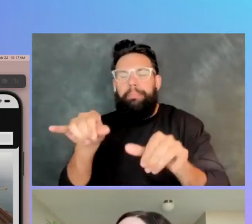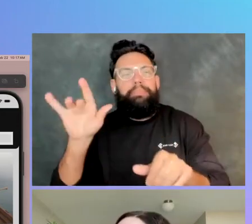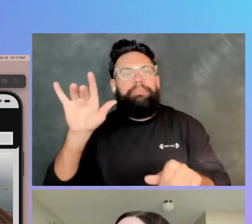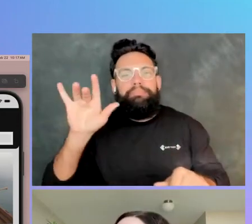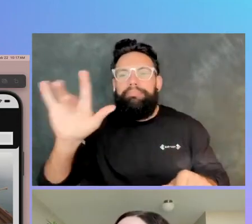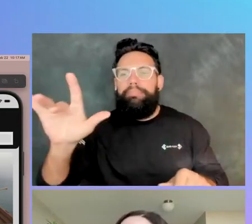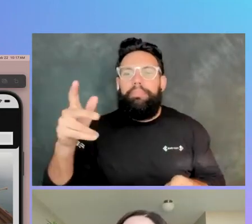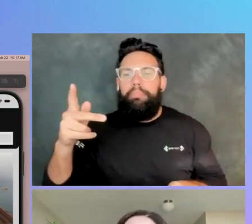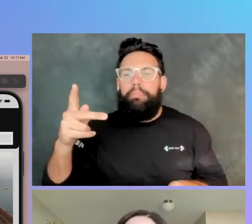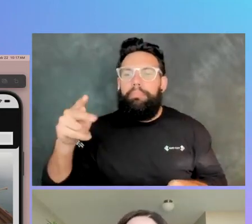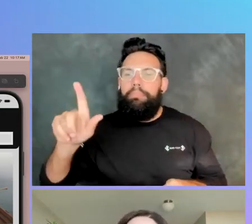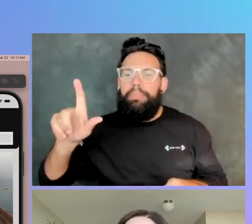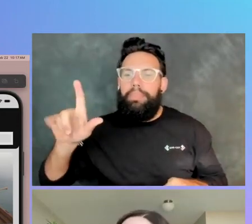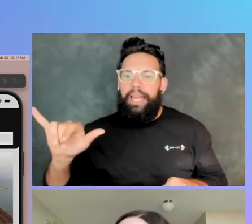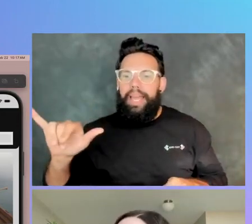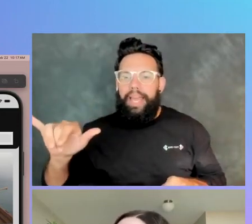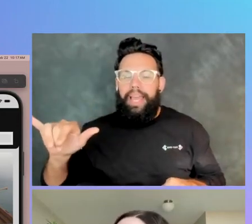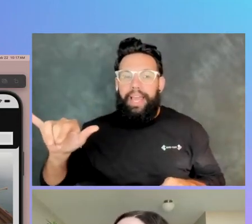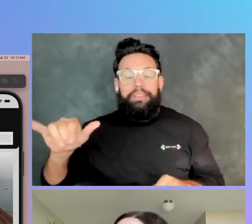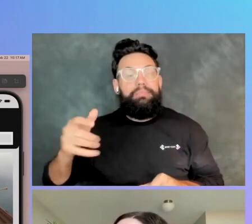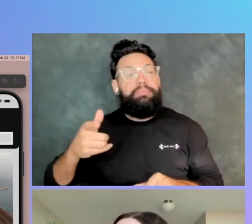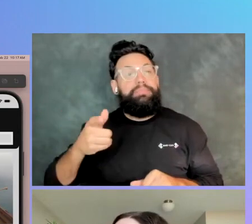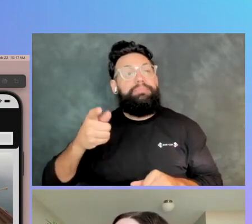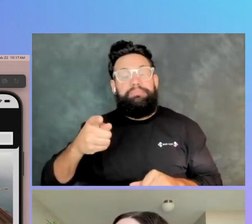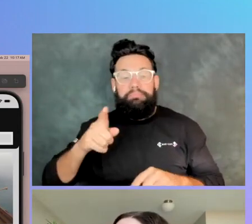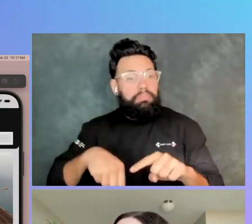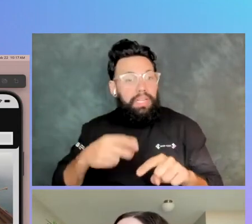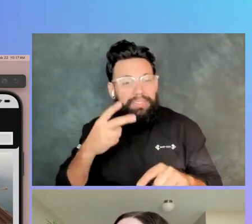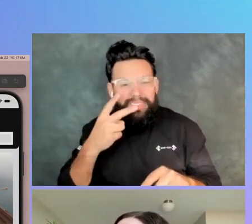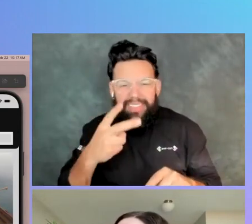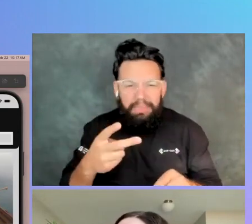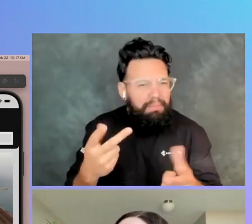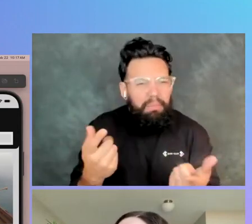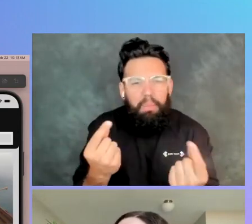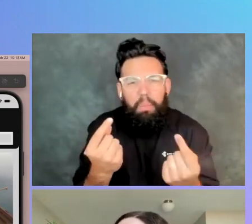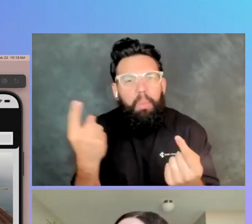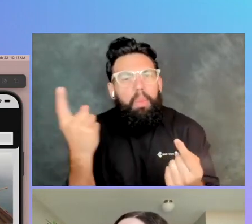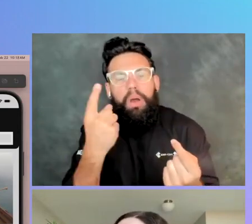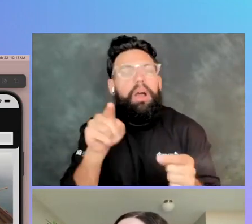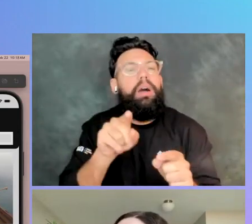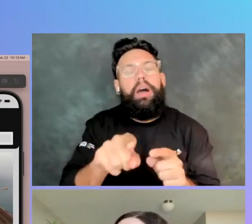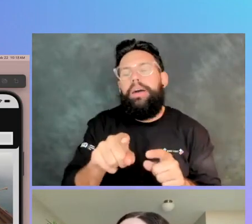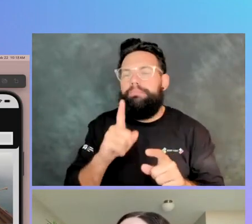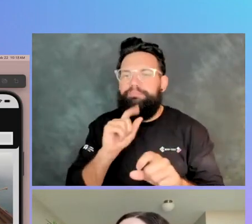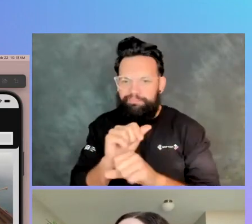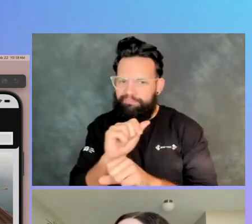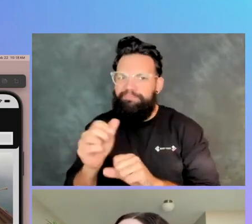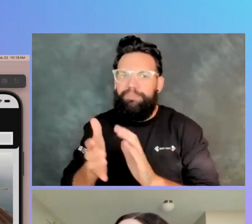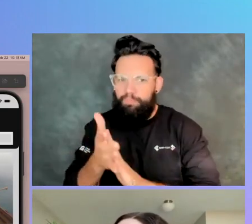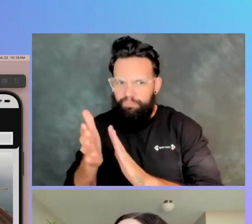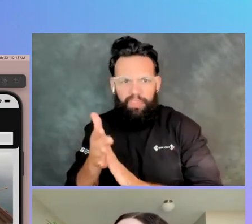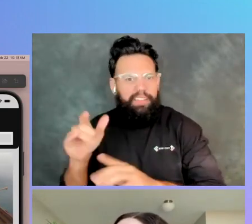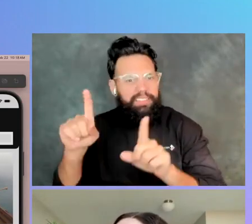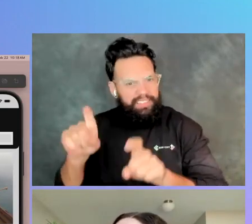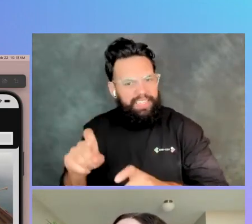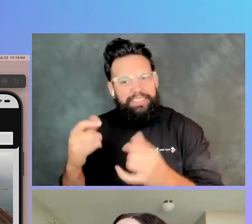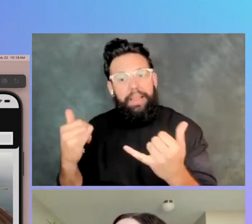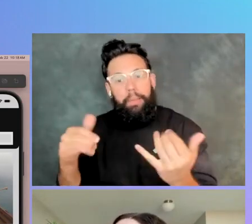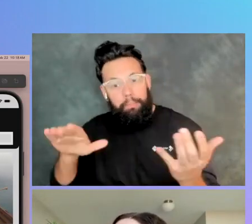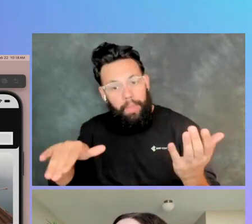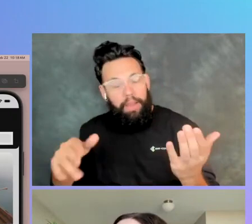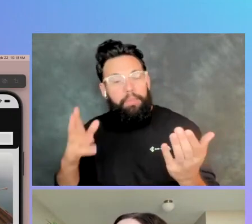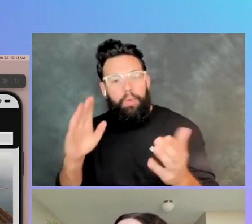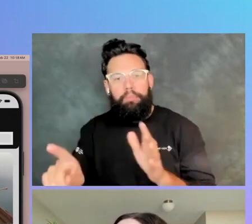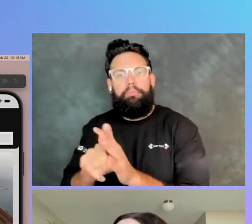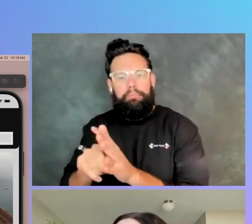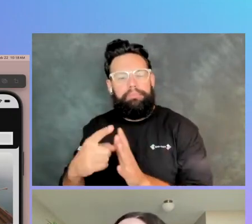actually testing, but it is taking a scan of that screen. And then once it's finished, it'll tell us at the bottom here that the test has succeeded, and